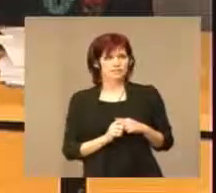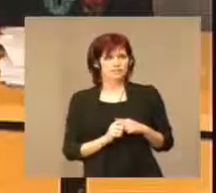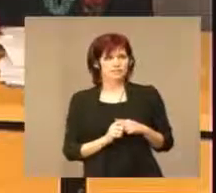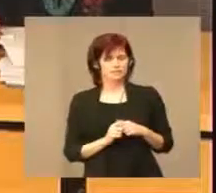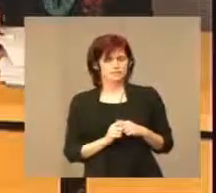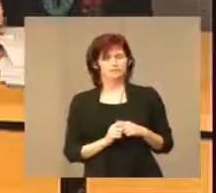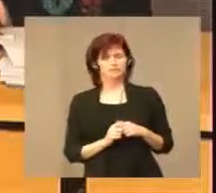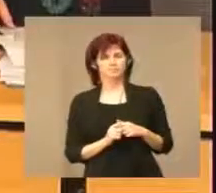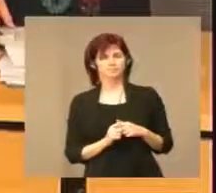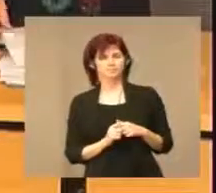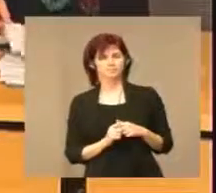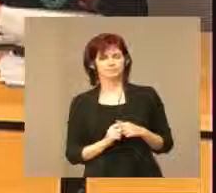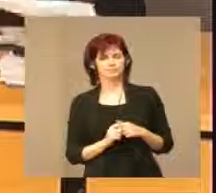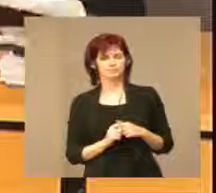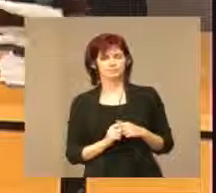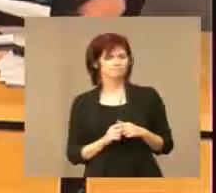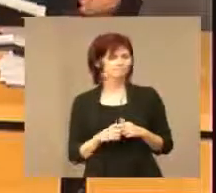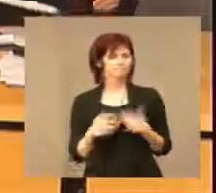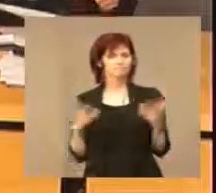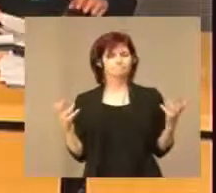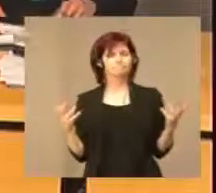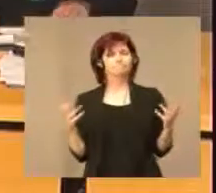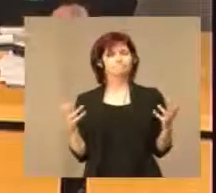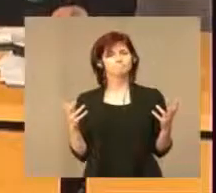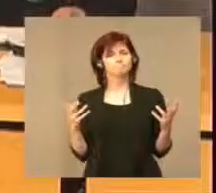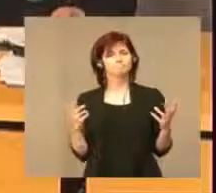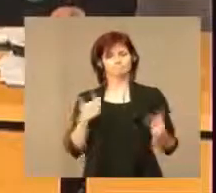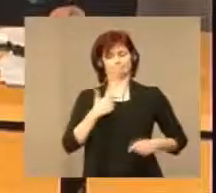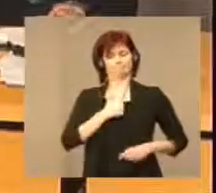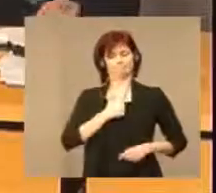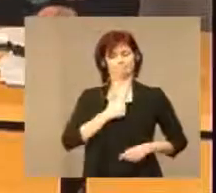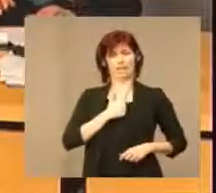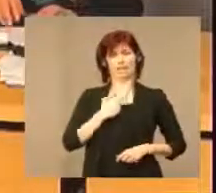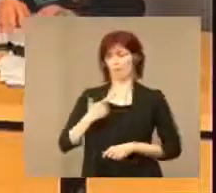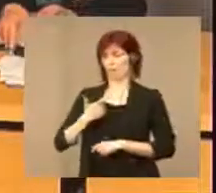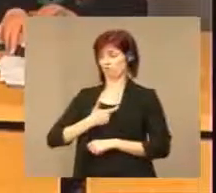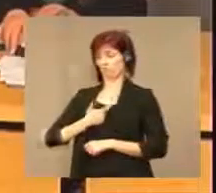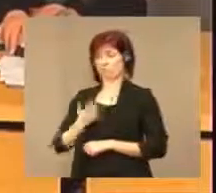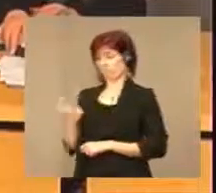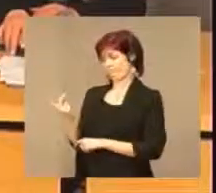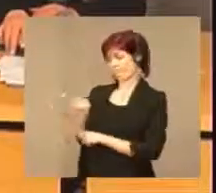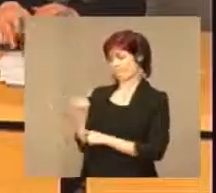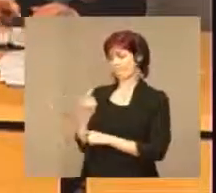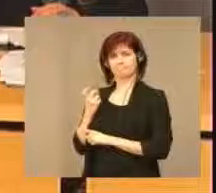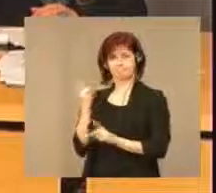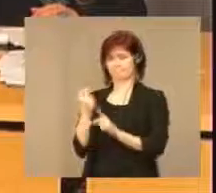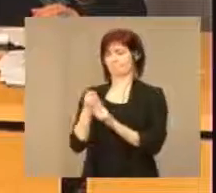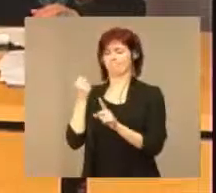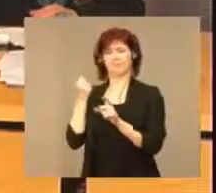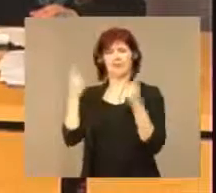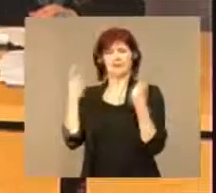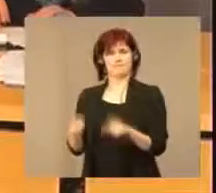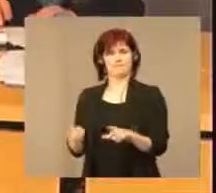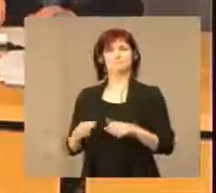moment for both myself and I think Minister Qualtro. The first stop that we made on the